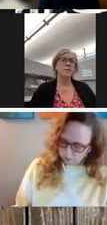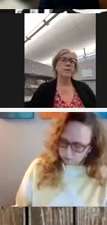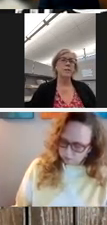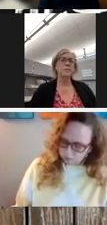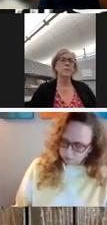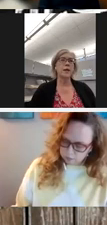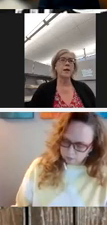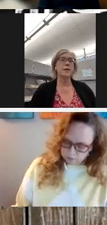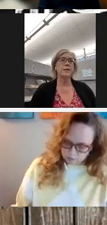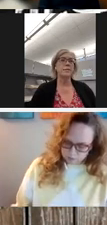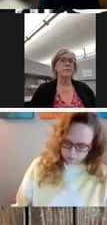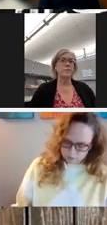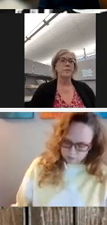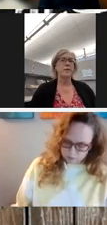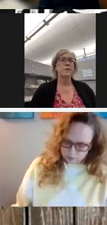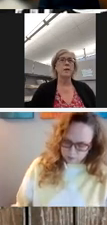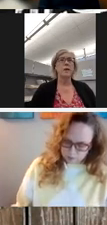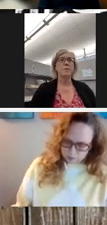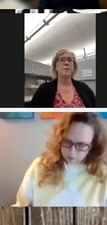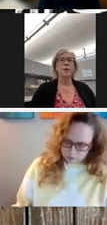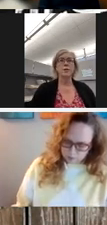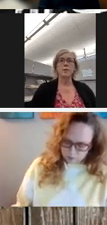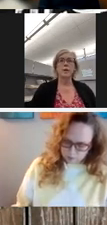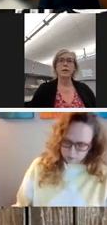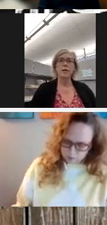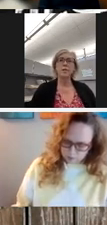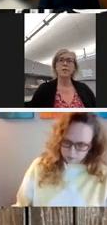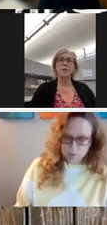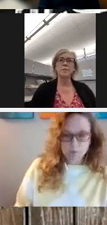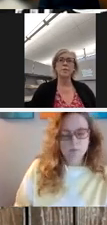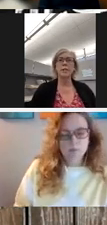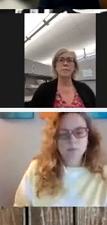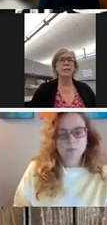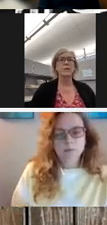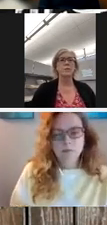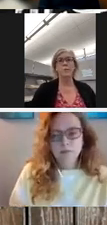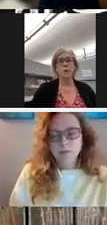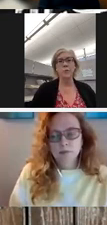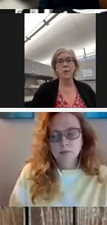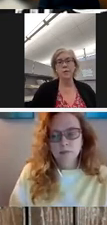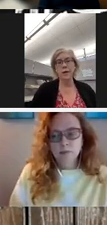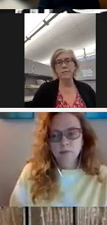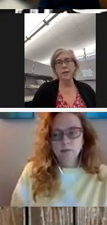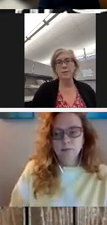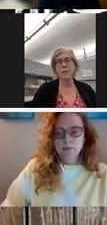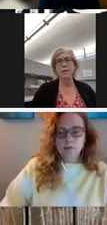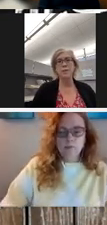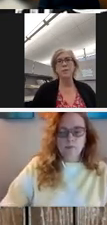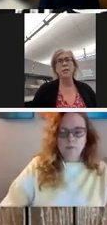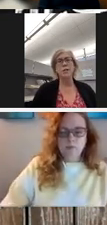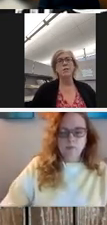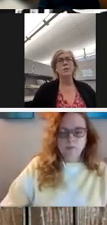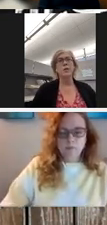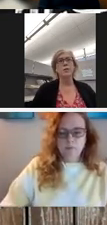basic services, we would have them register in our CalJobs system, which anybody can do from home. They don't have to come into the